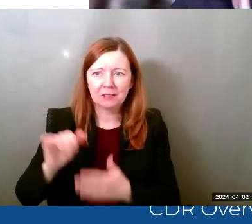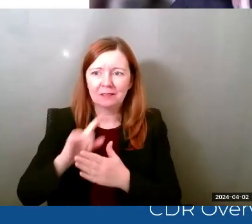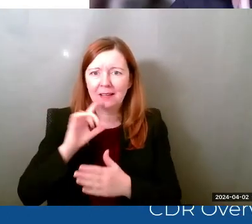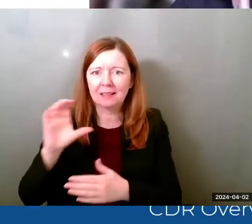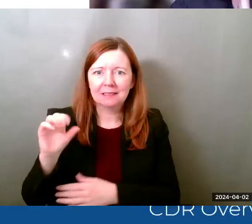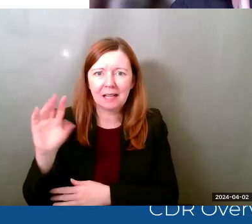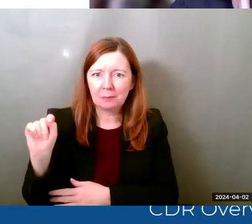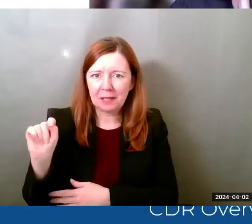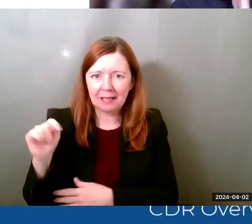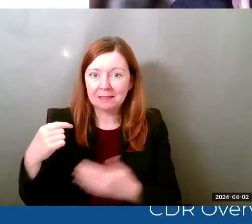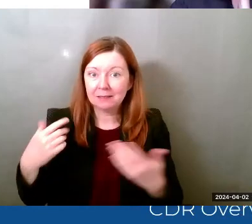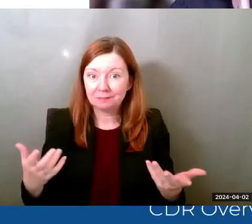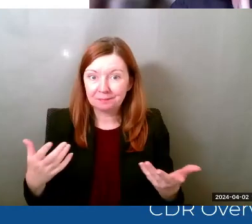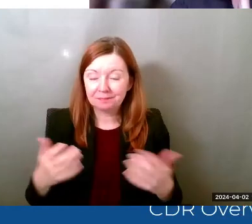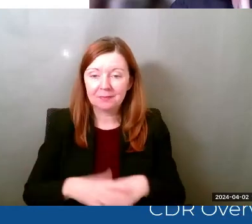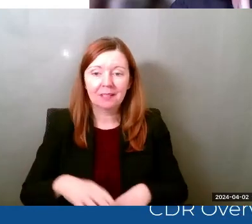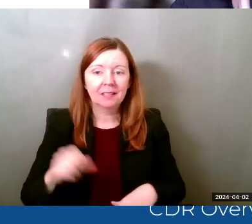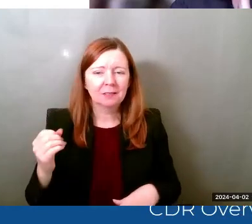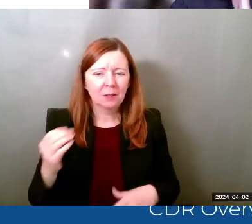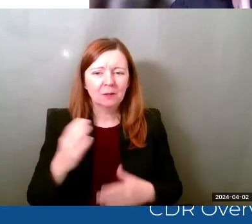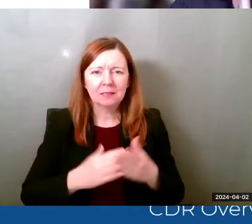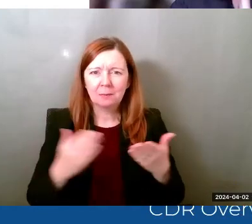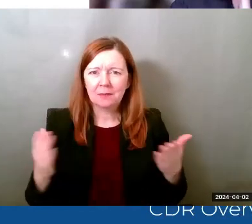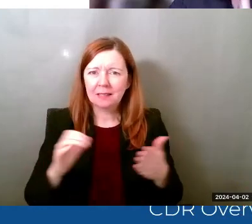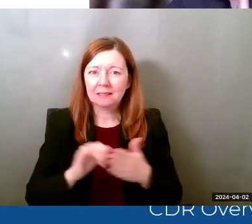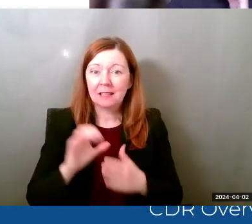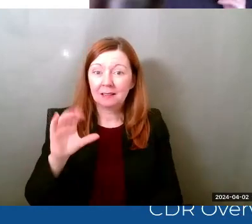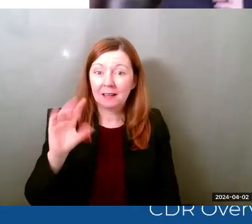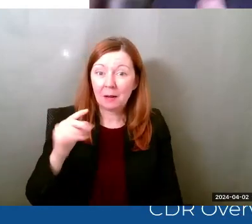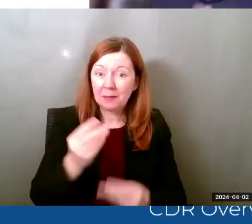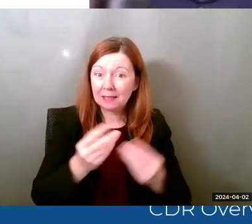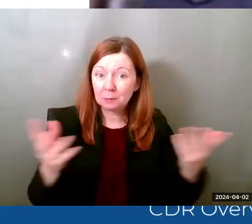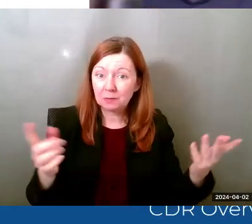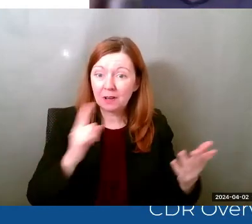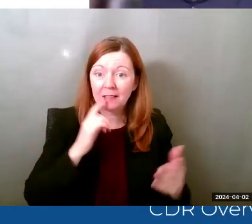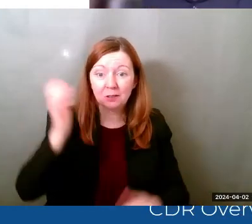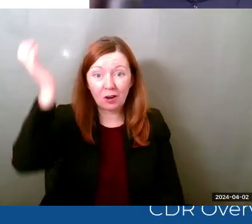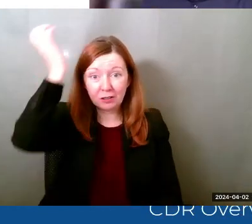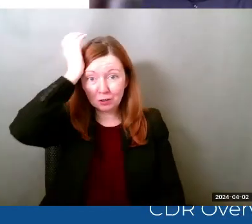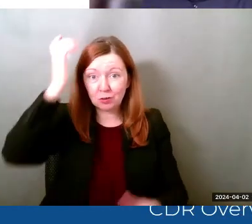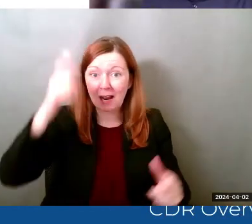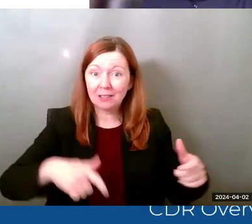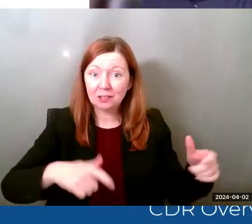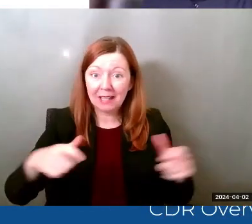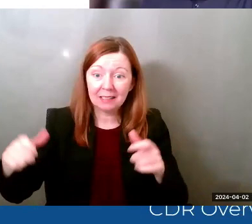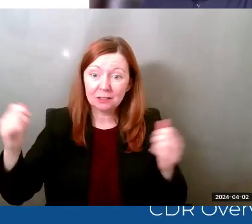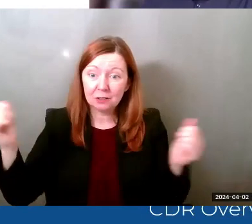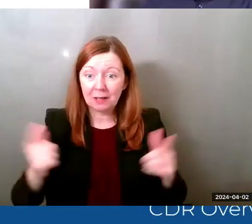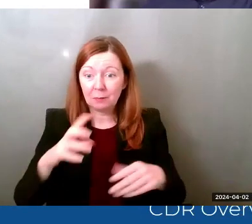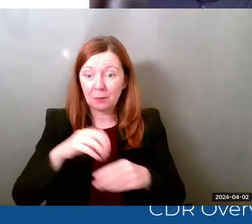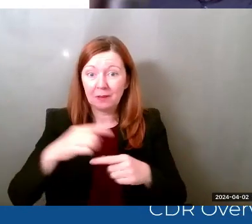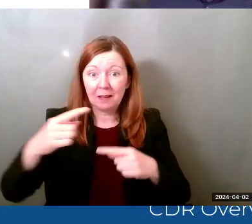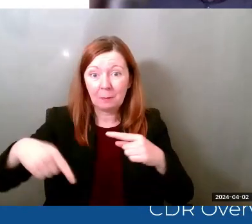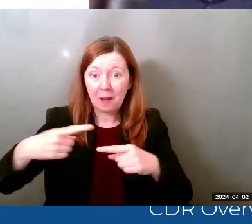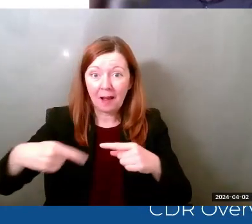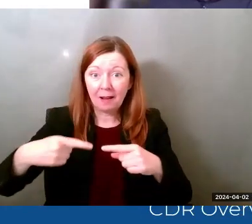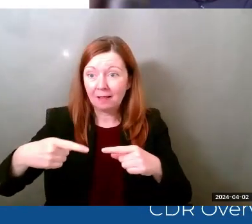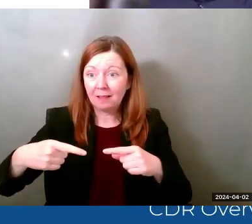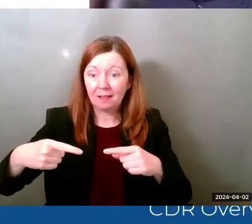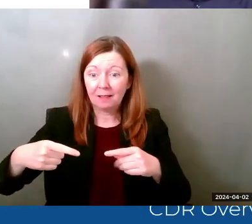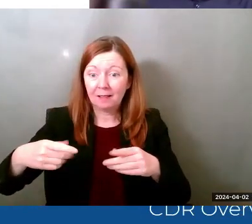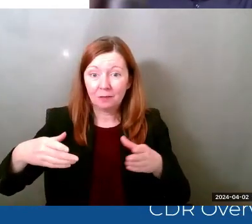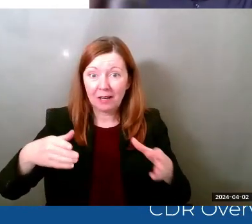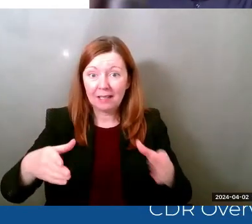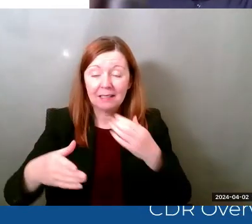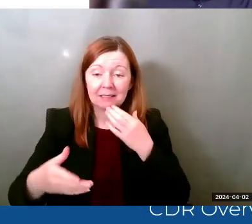Comcast. So, some of the things that Comcast provides are trash cans to everybody within like a 1.5 mile radius.